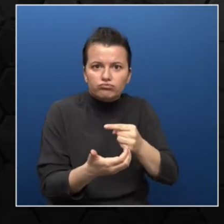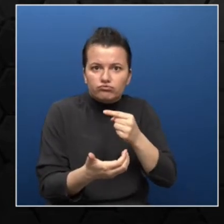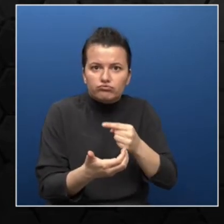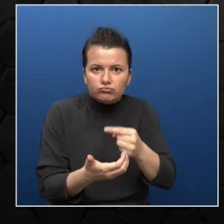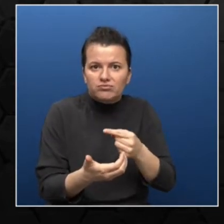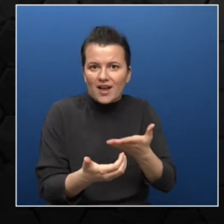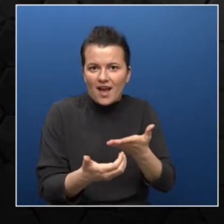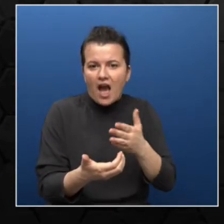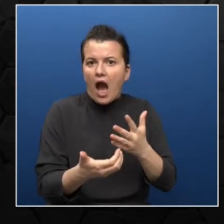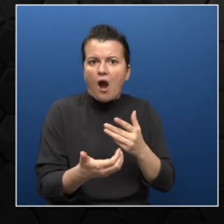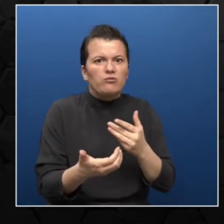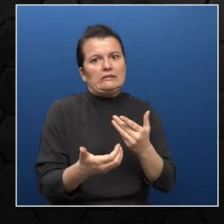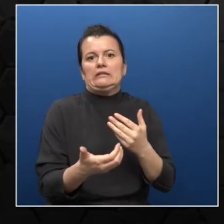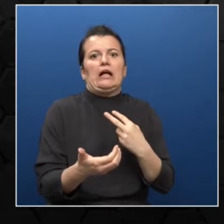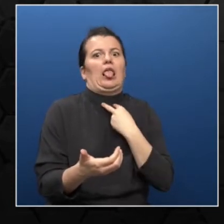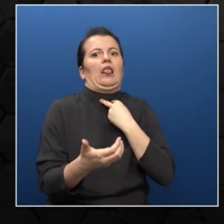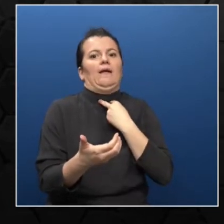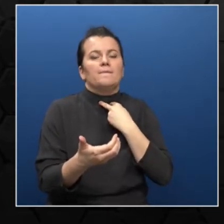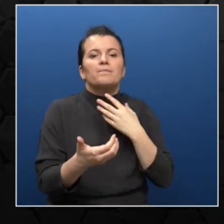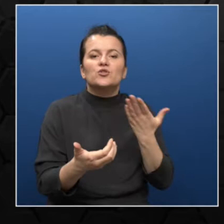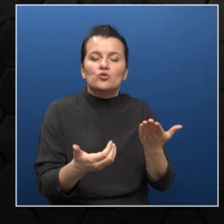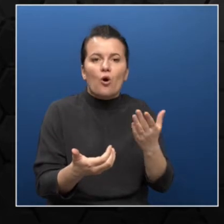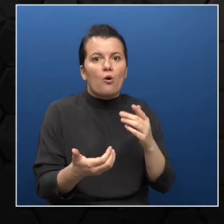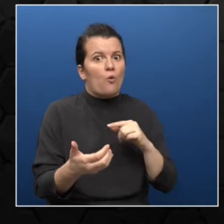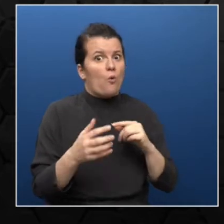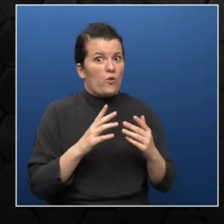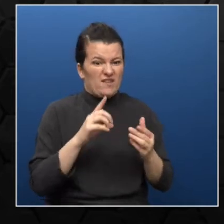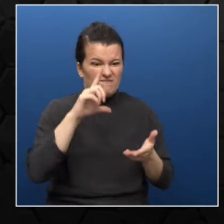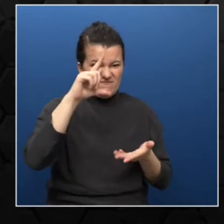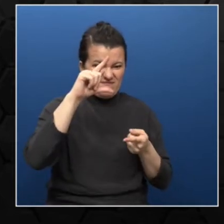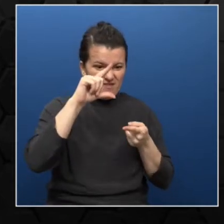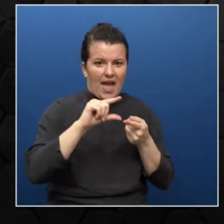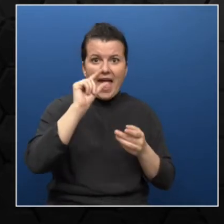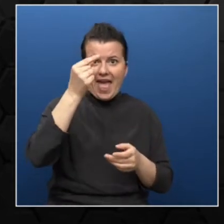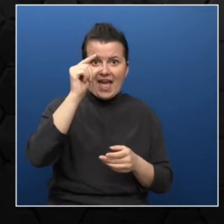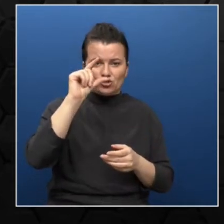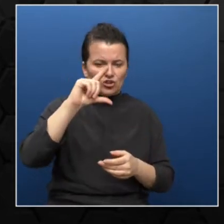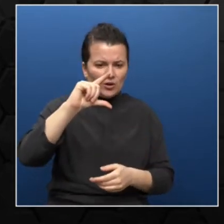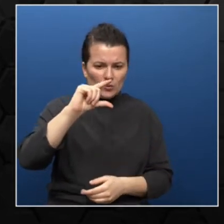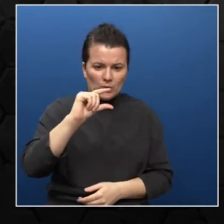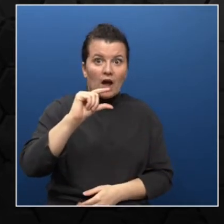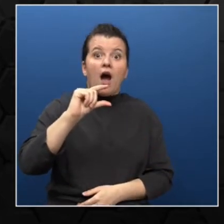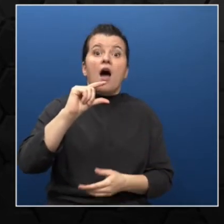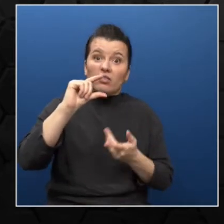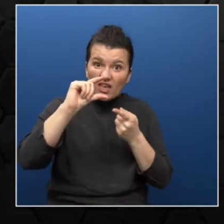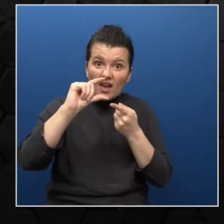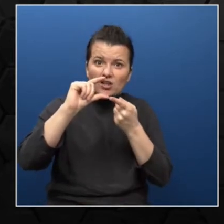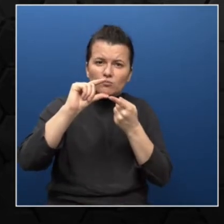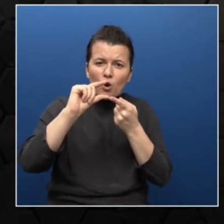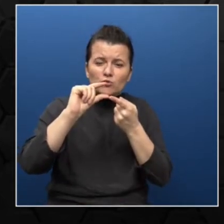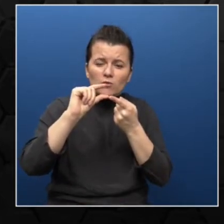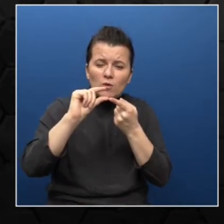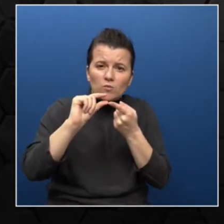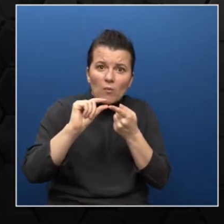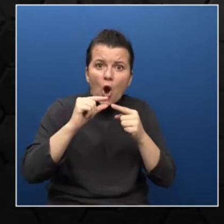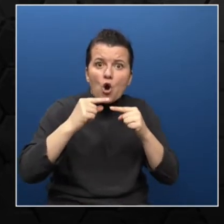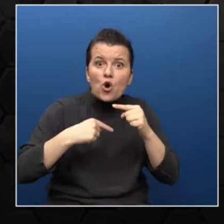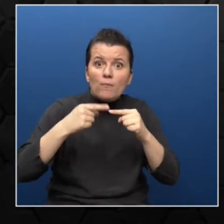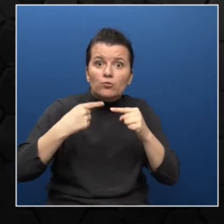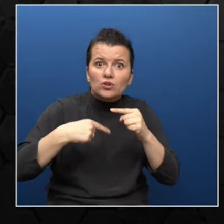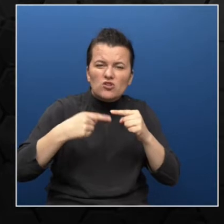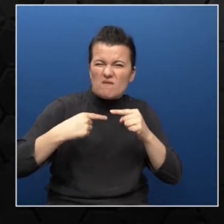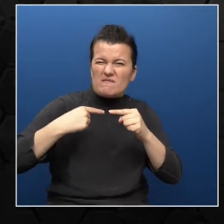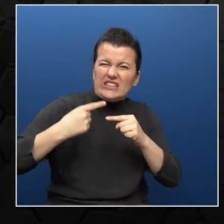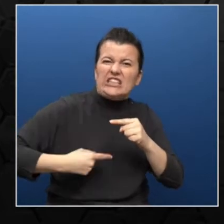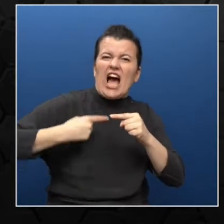we try to compress the models, they take up less computation power, and which is of immense importance